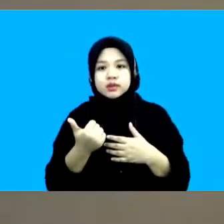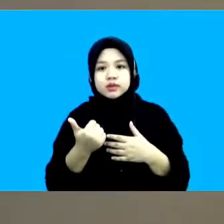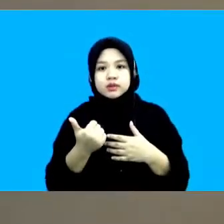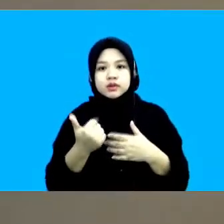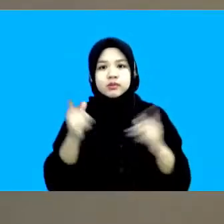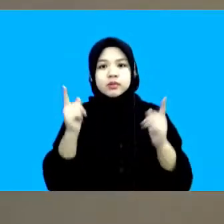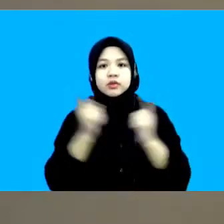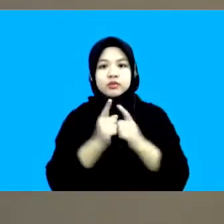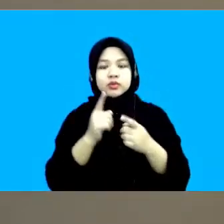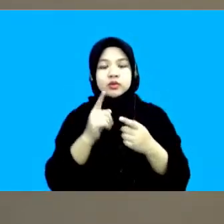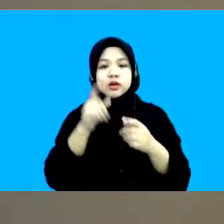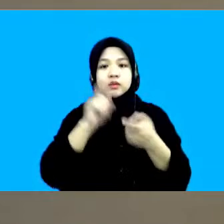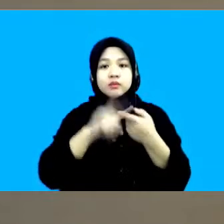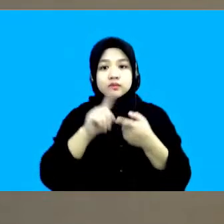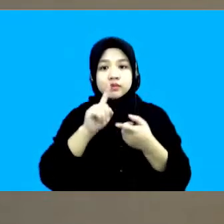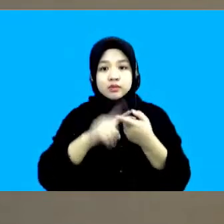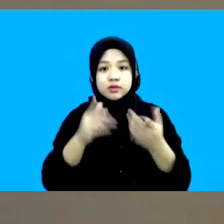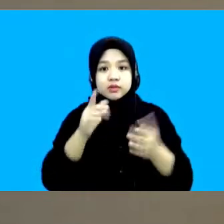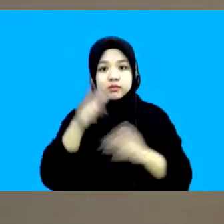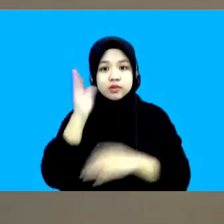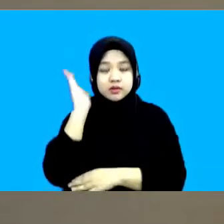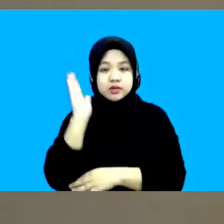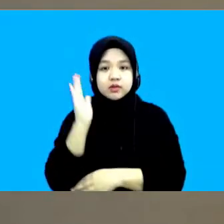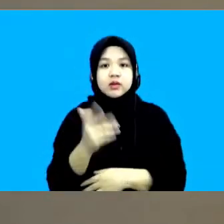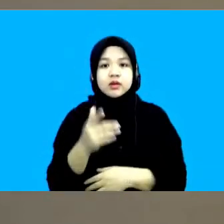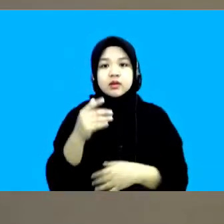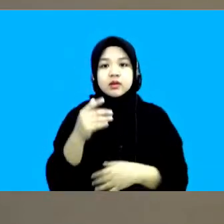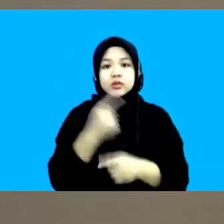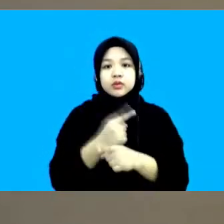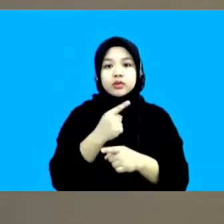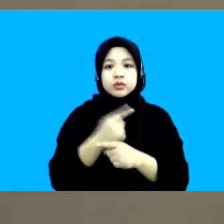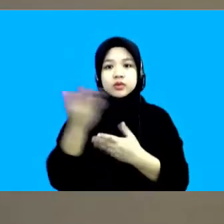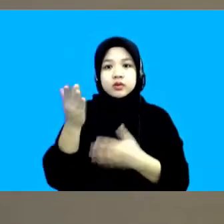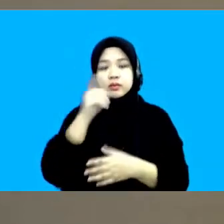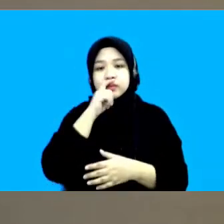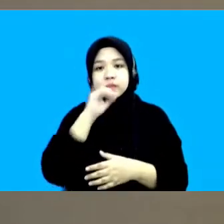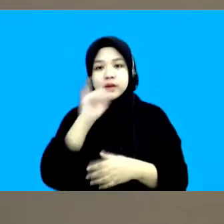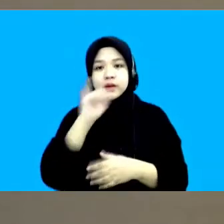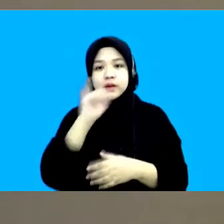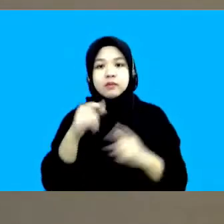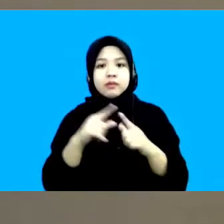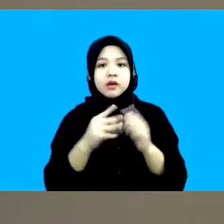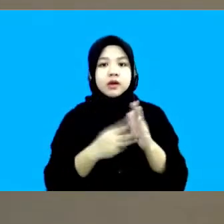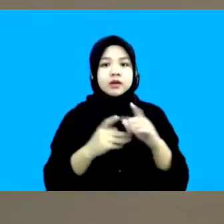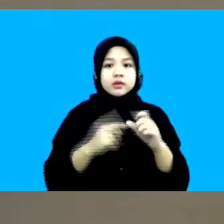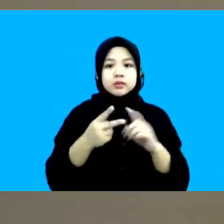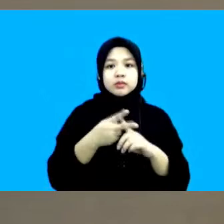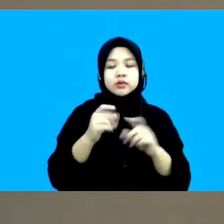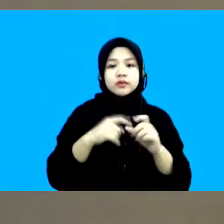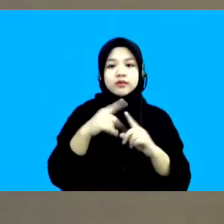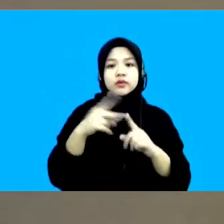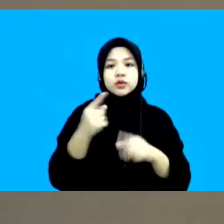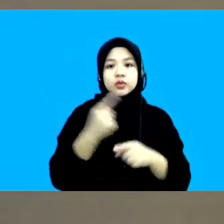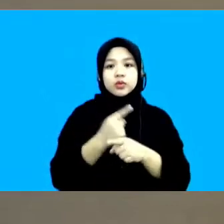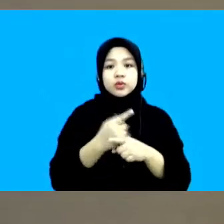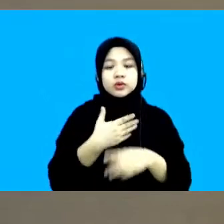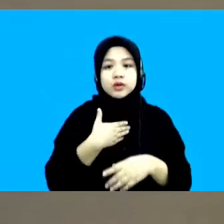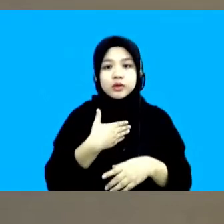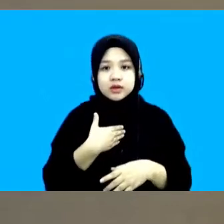Bambang touched the issue about this fuel subsidy. While I'll agree that, by putting the subsidy, you